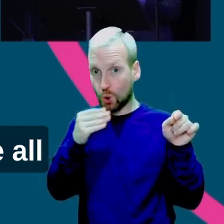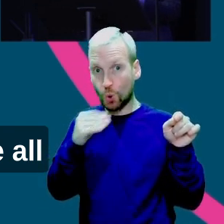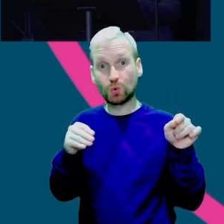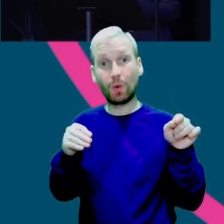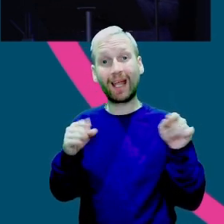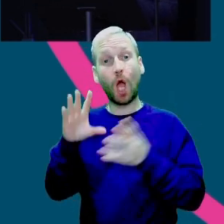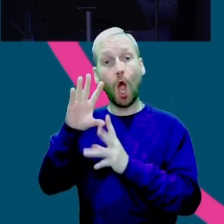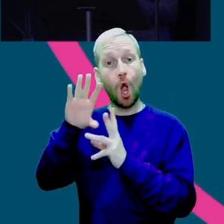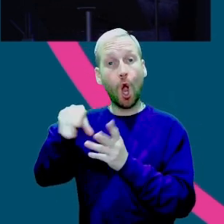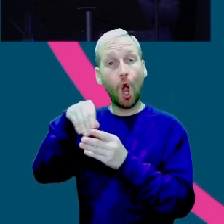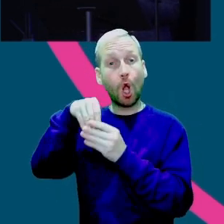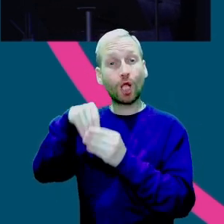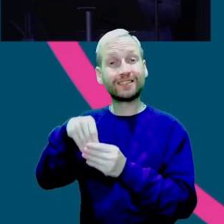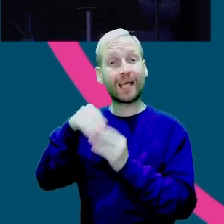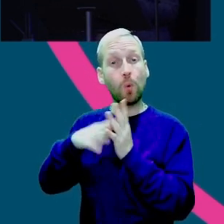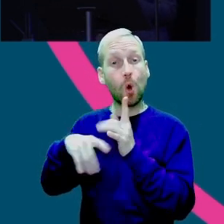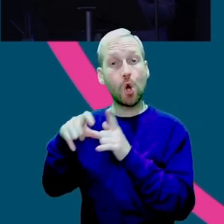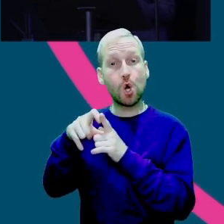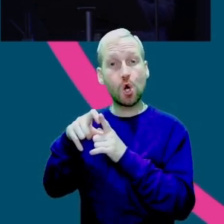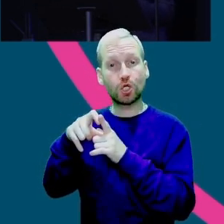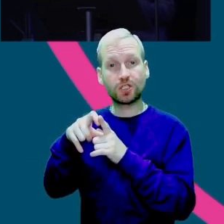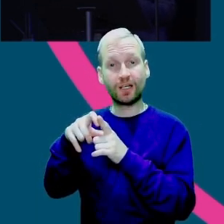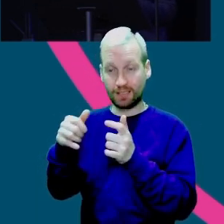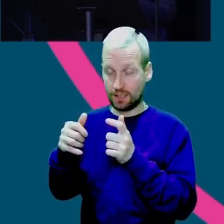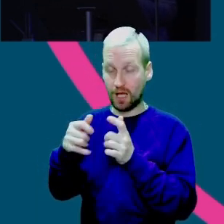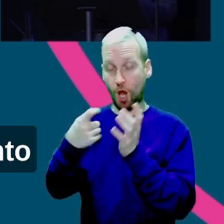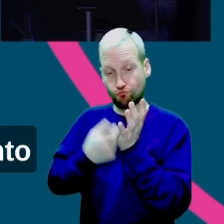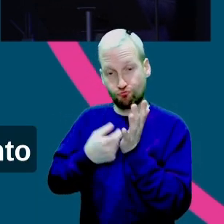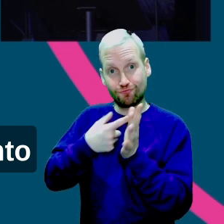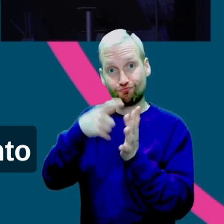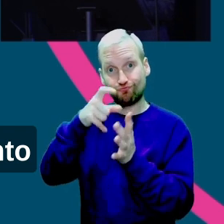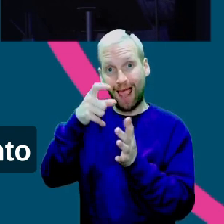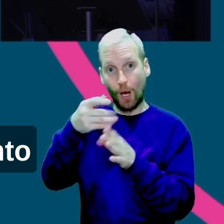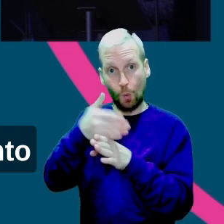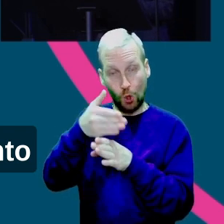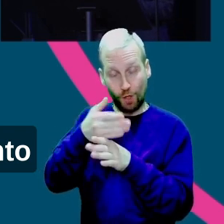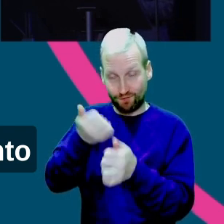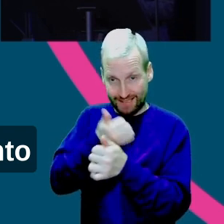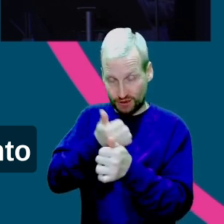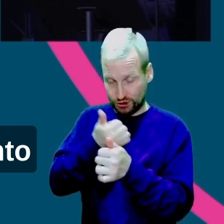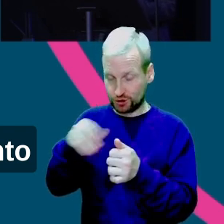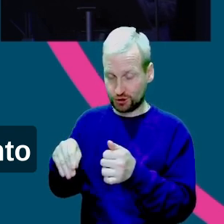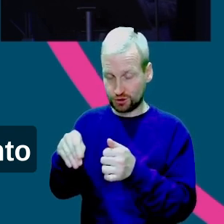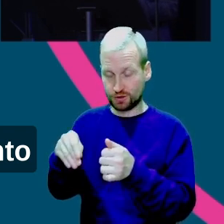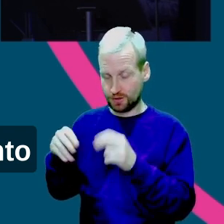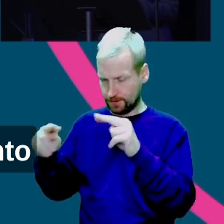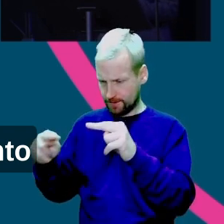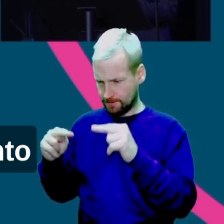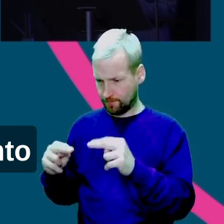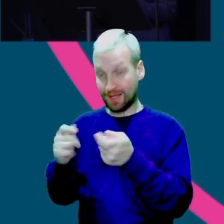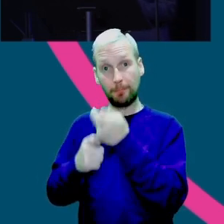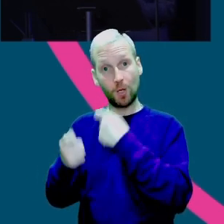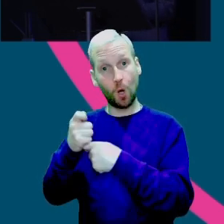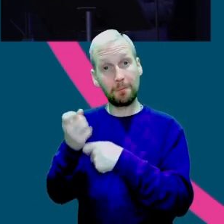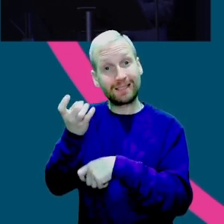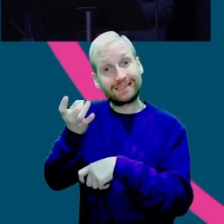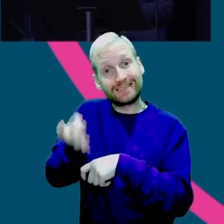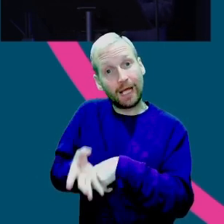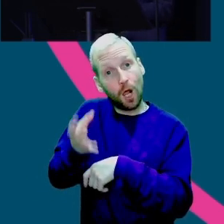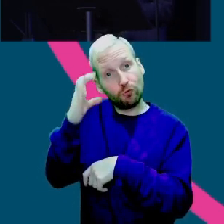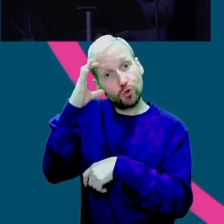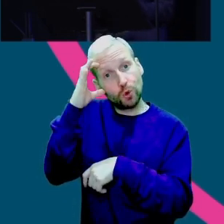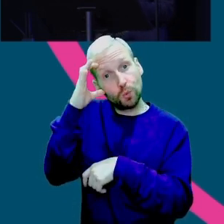we've done all of the decanting for the rack works. So the 2 4-bedded bays can be converted into single rooms